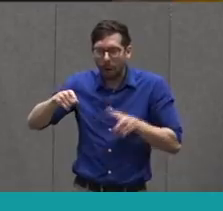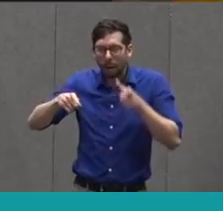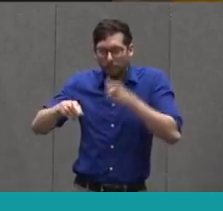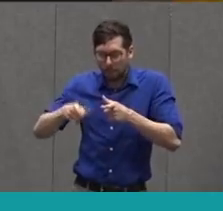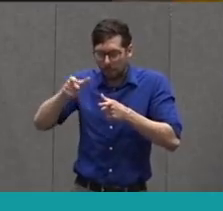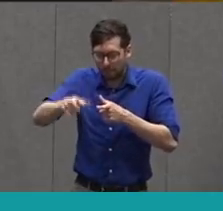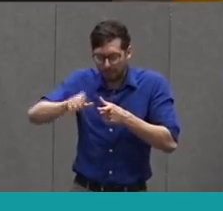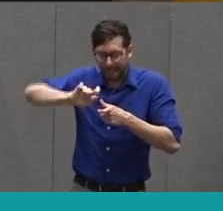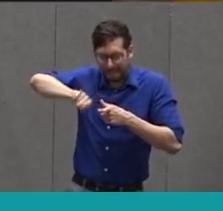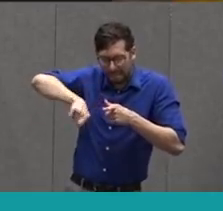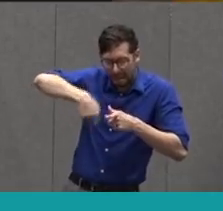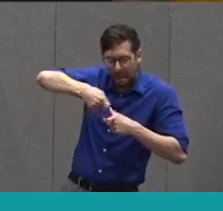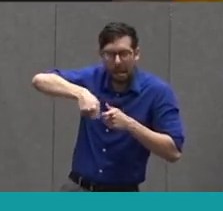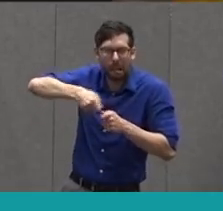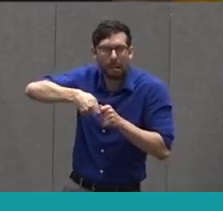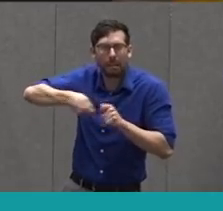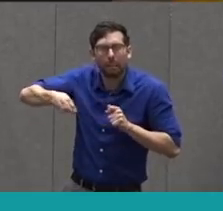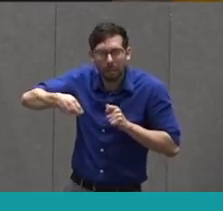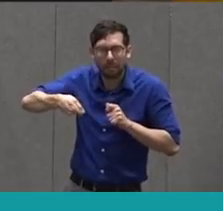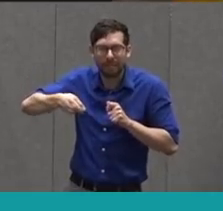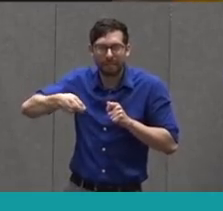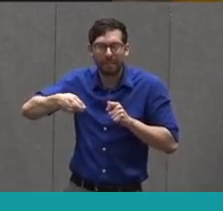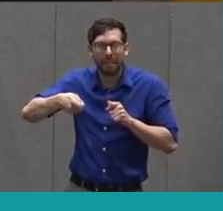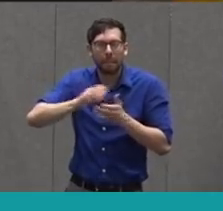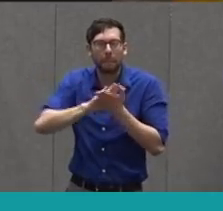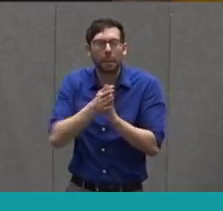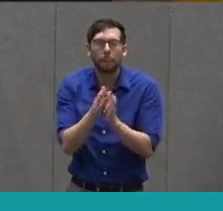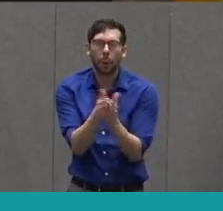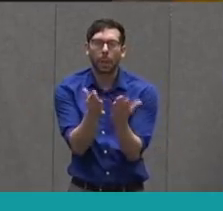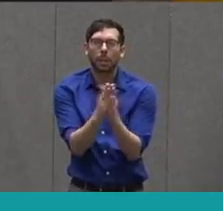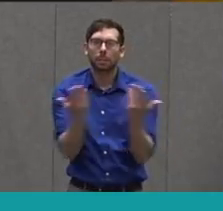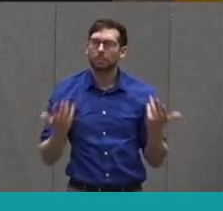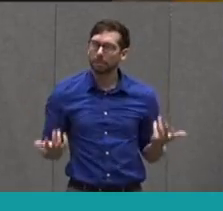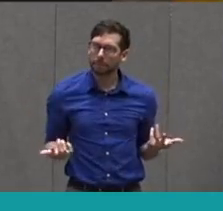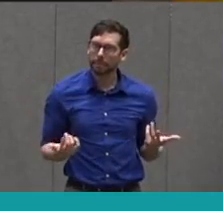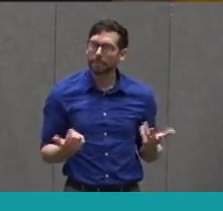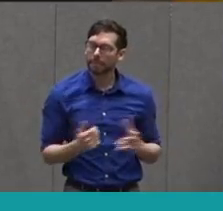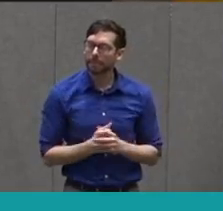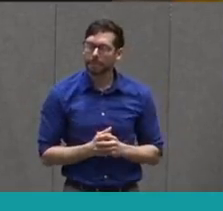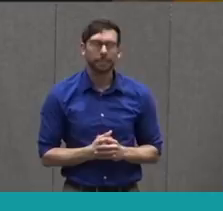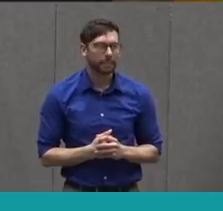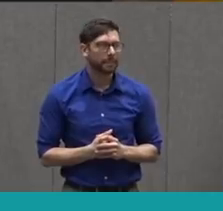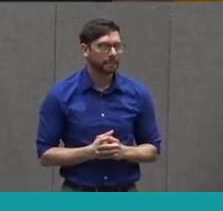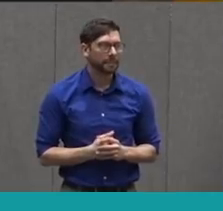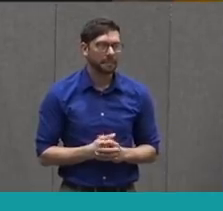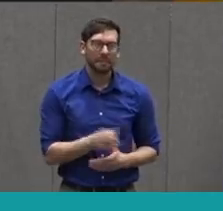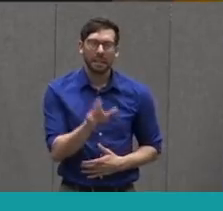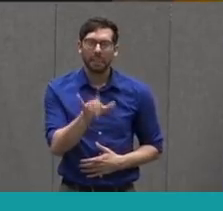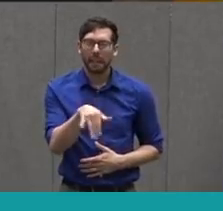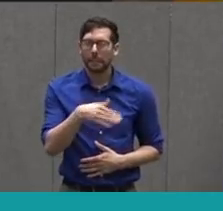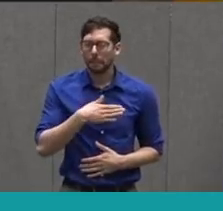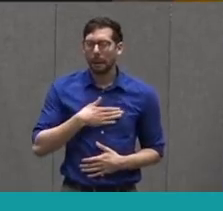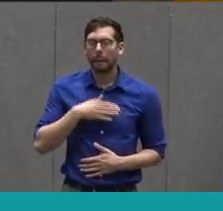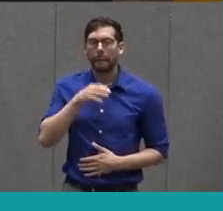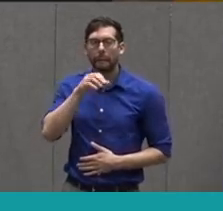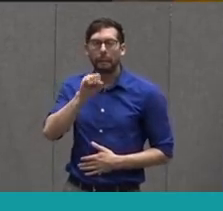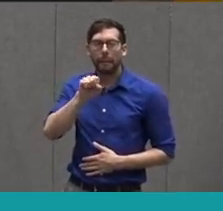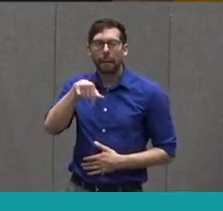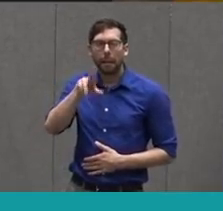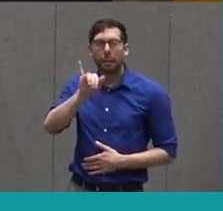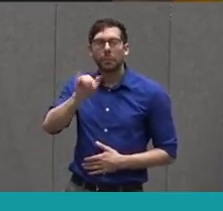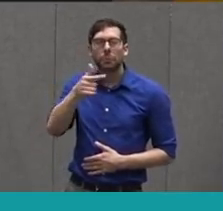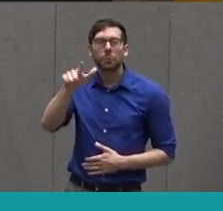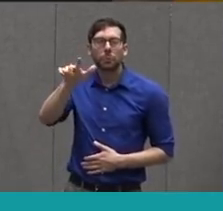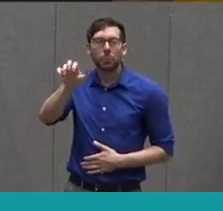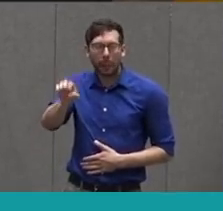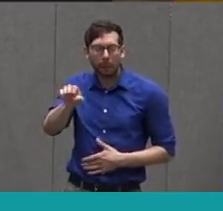it that way as well. And that's what I did with my demonstration book, my Squiggle Stories book. I'll show you what I've got in there in